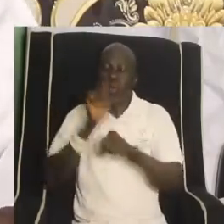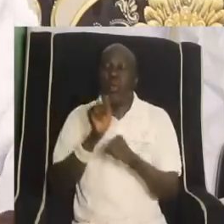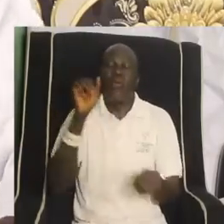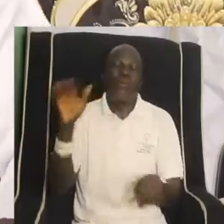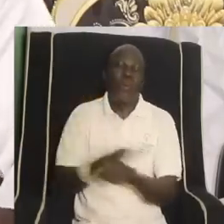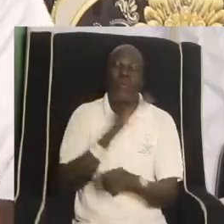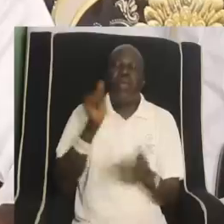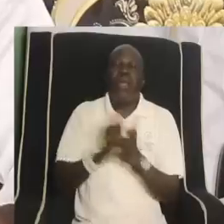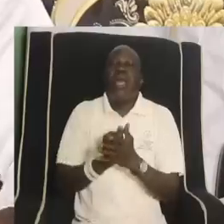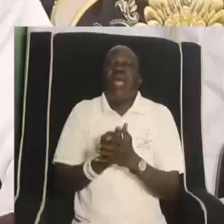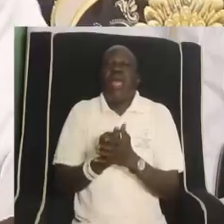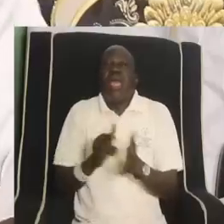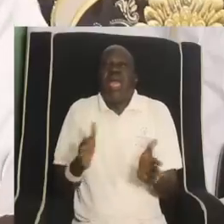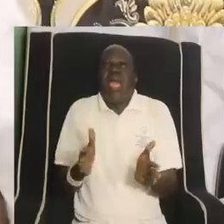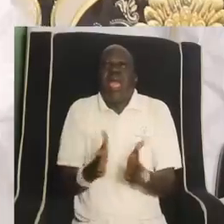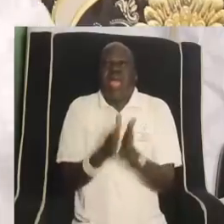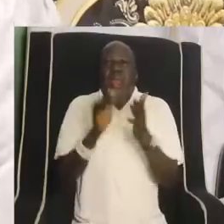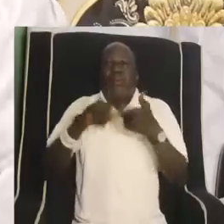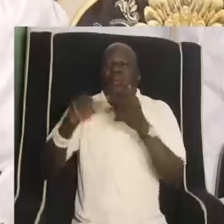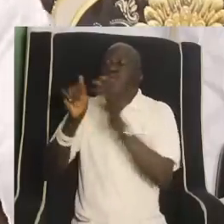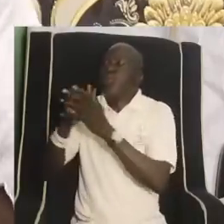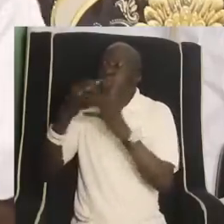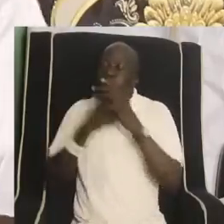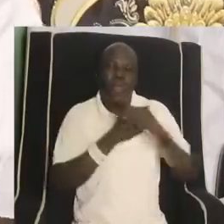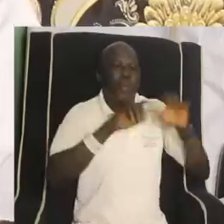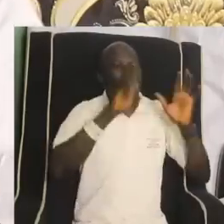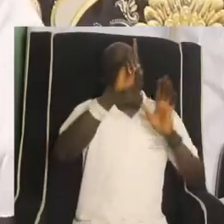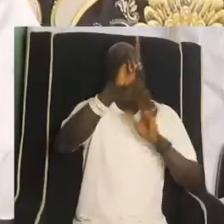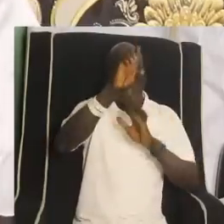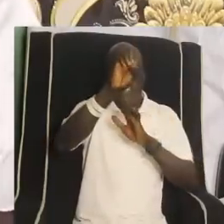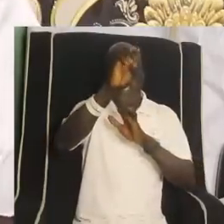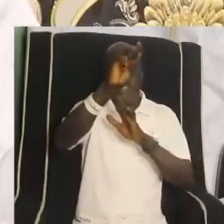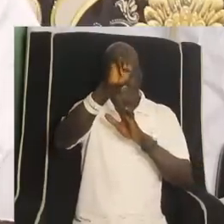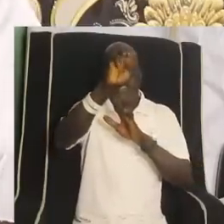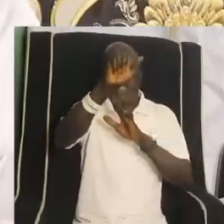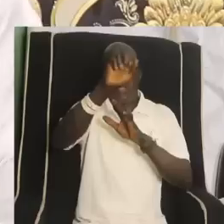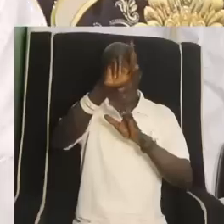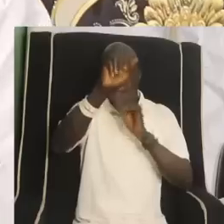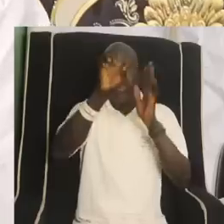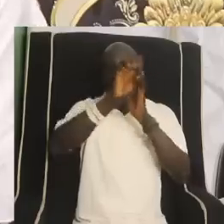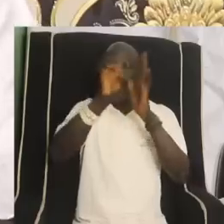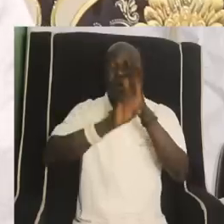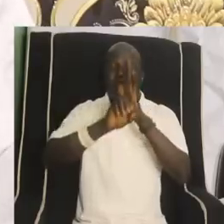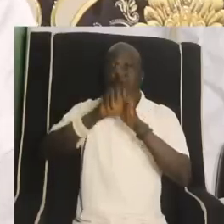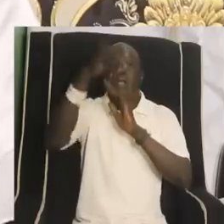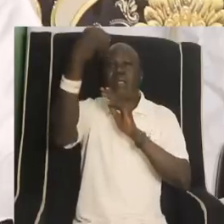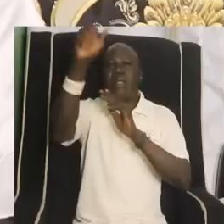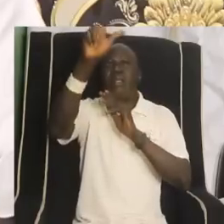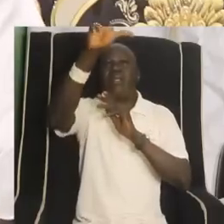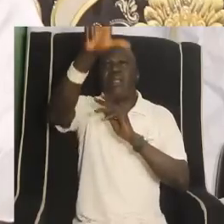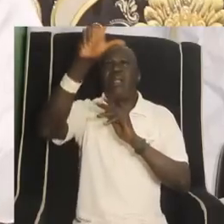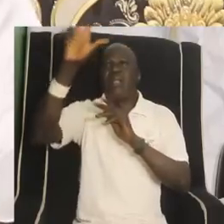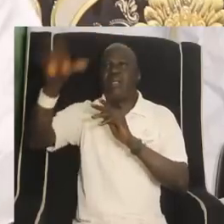will work powerfully. Let's quickly go to the book of Deuteronomy. Chapter